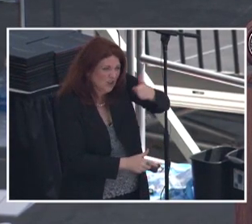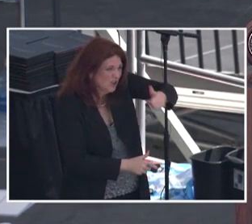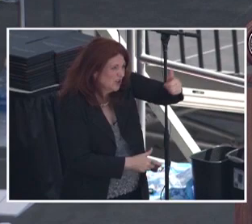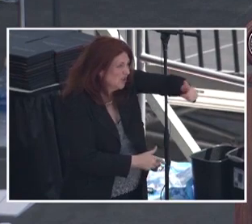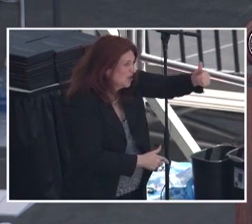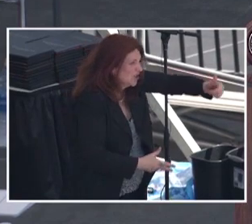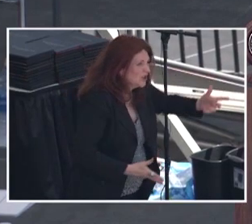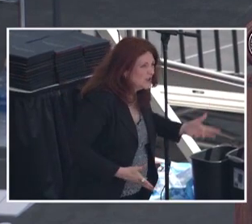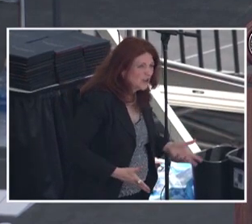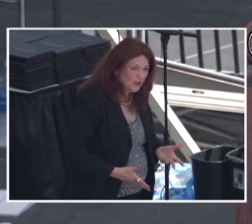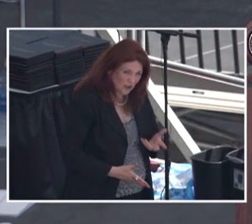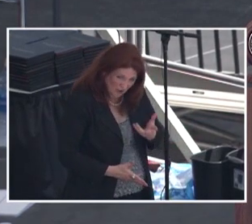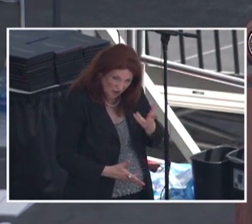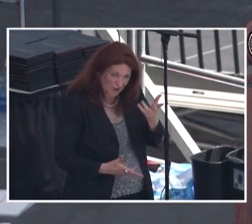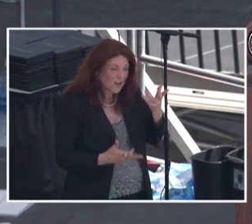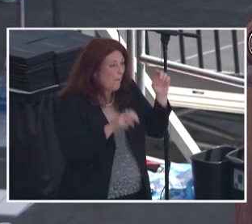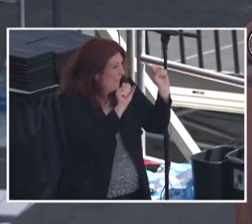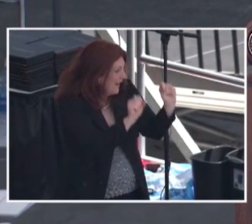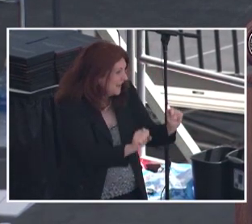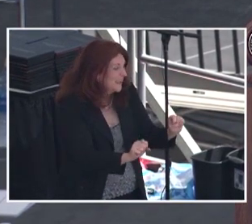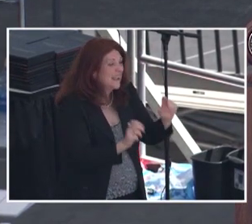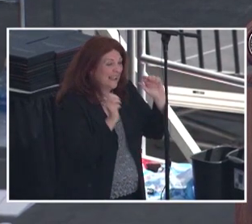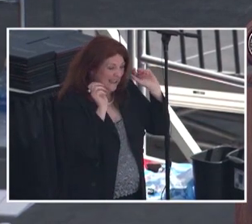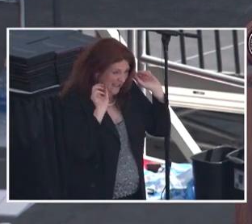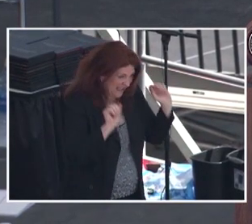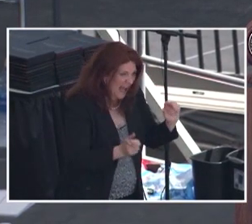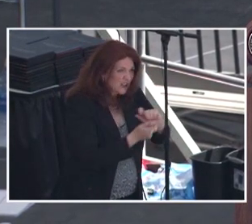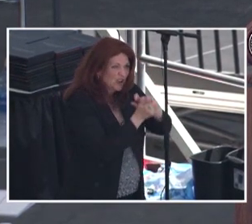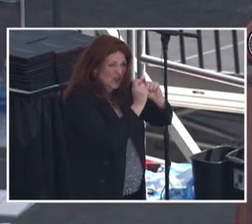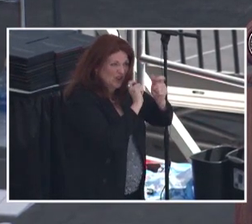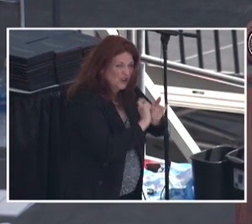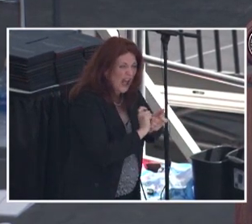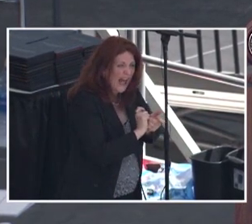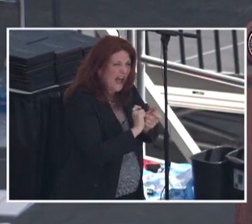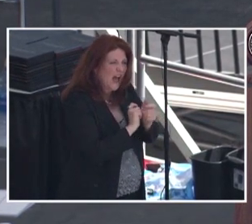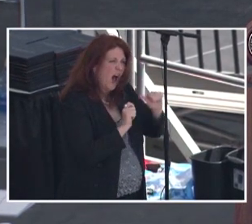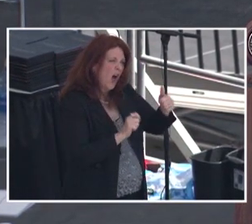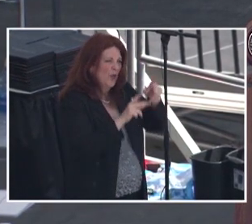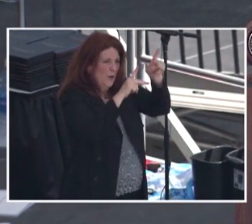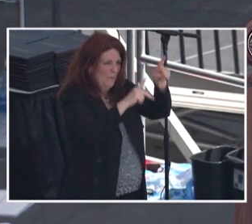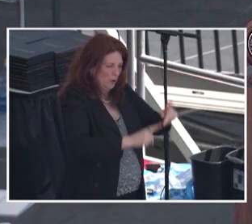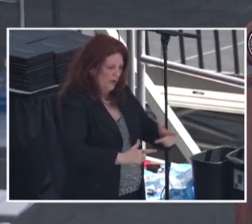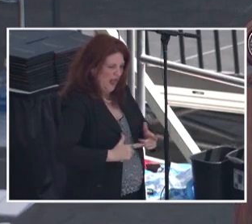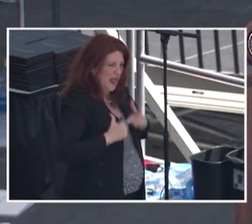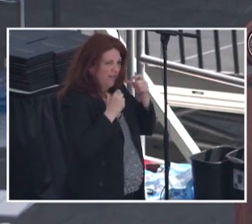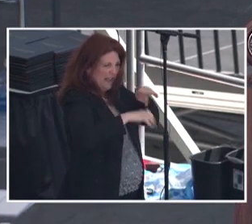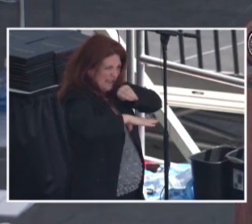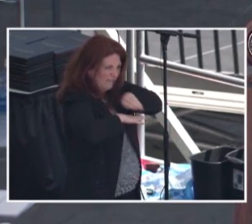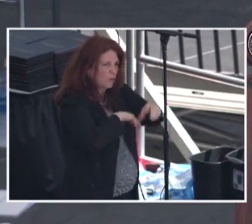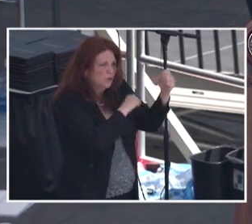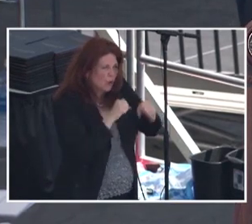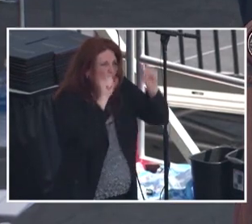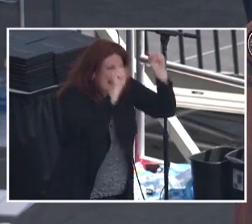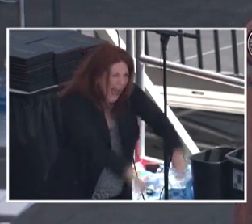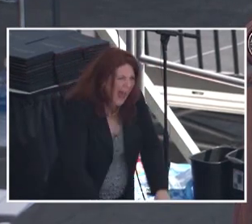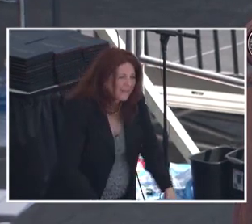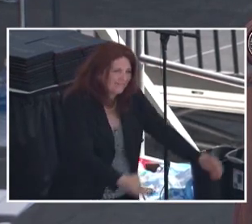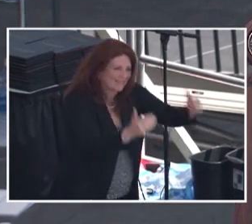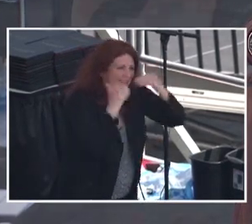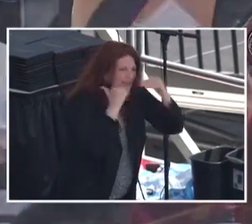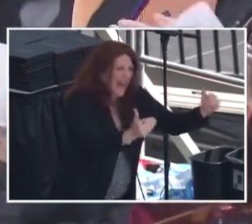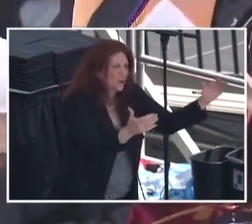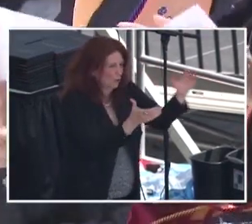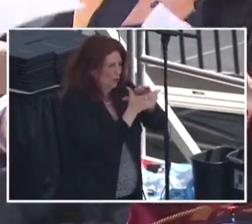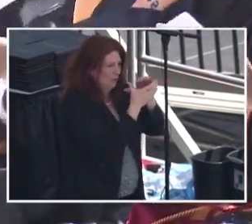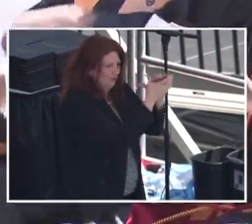to help someone or change someone's life. Thank you. Congratulations.